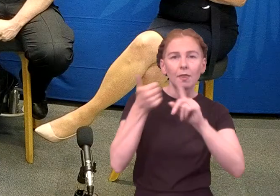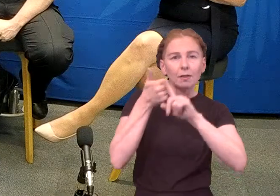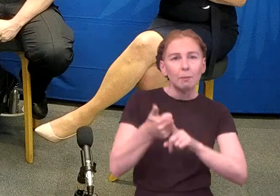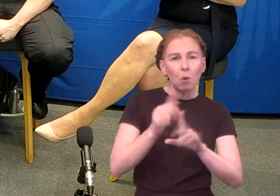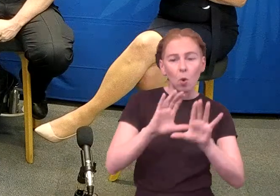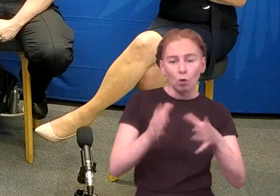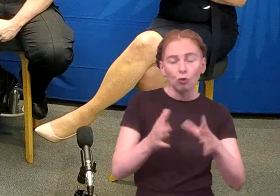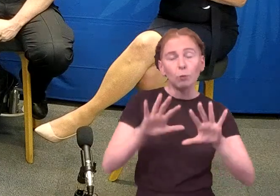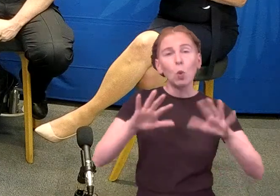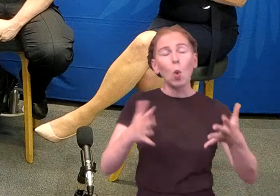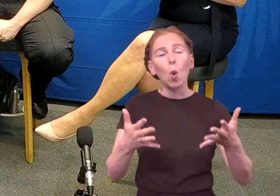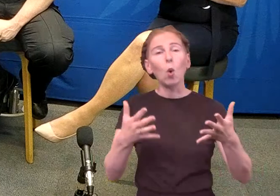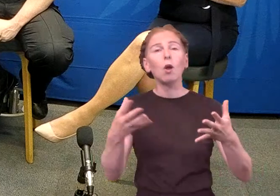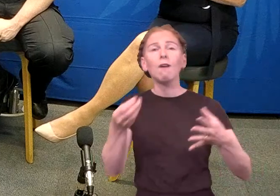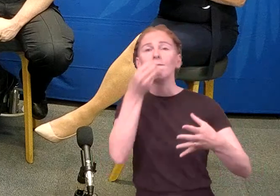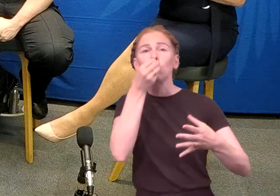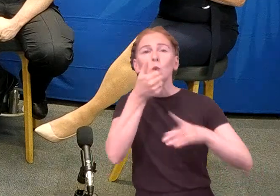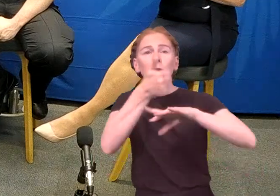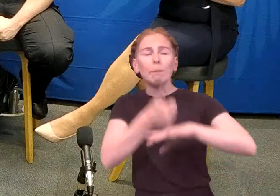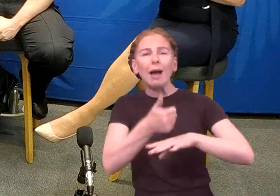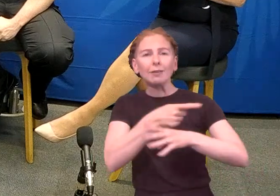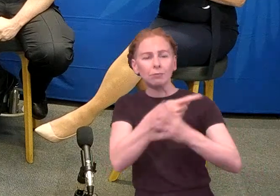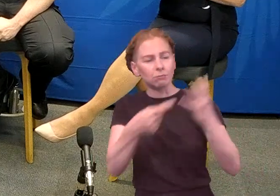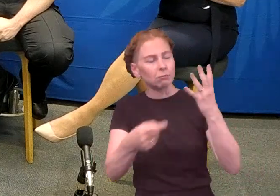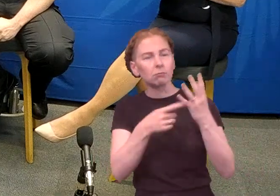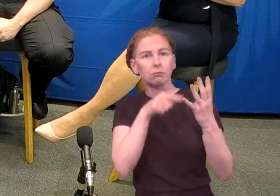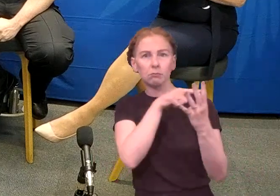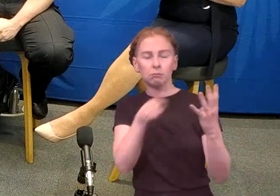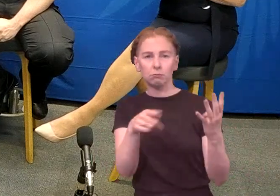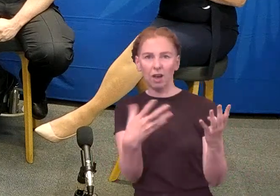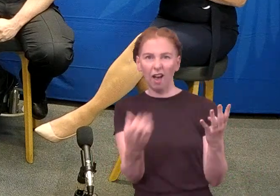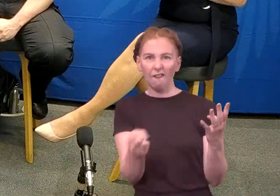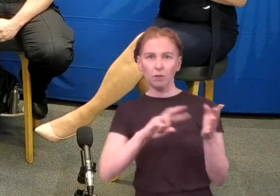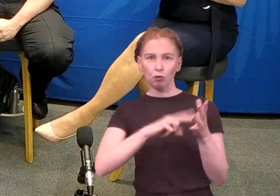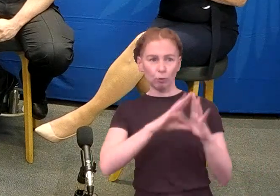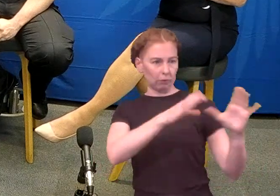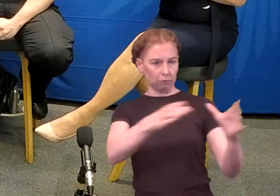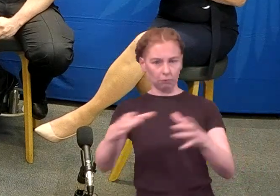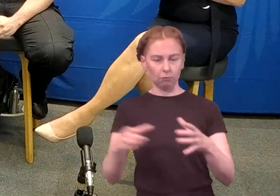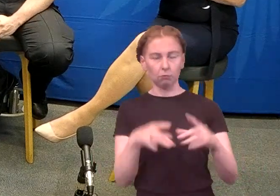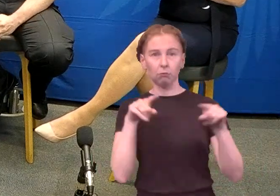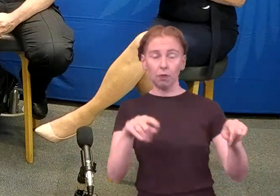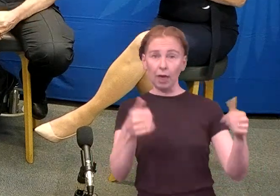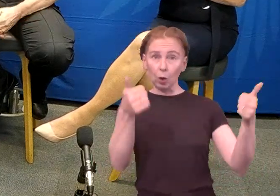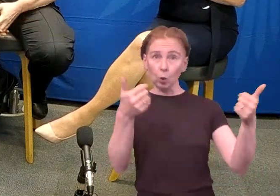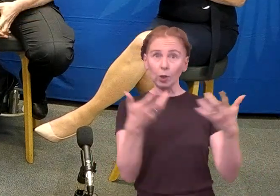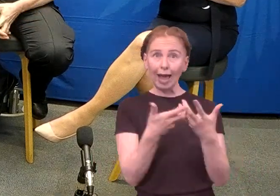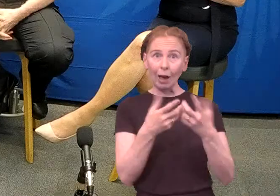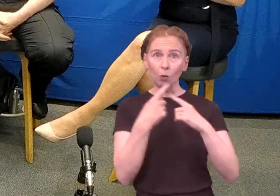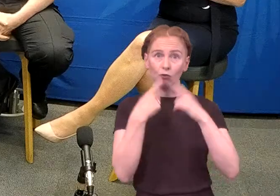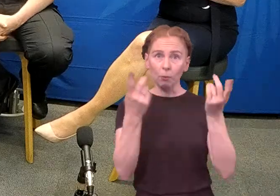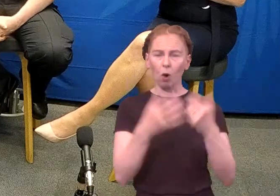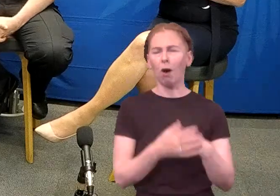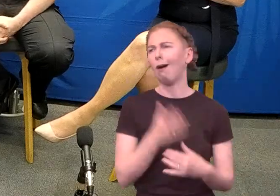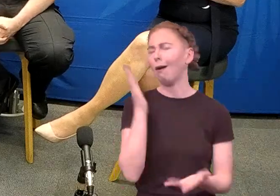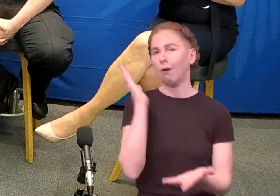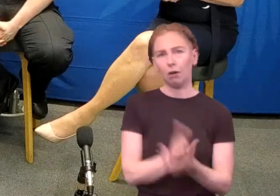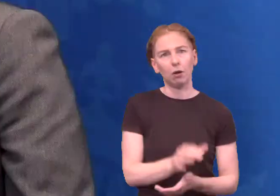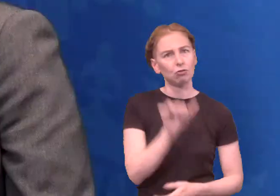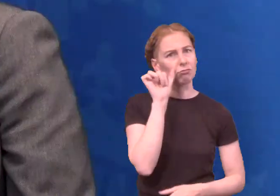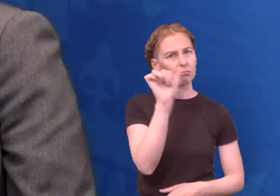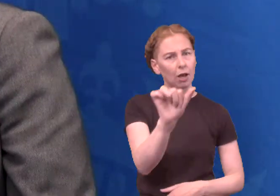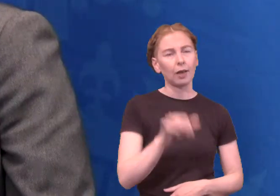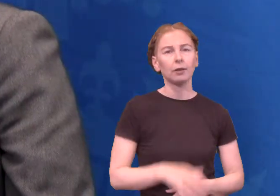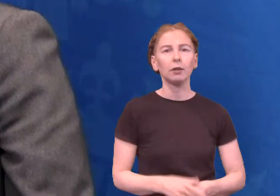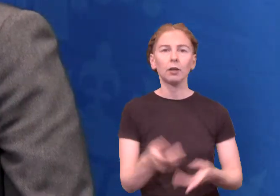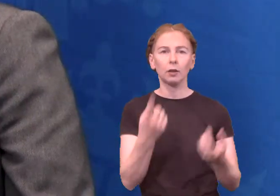building relationships with those at risk and then maybe reporting to the police? So absolutely, Jay, I think that goes back to what we were saying earlier, which is